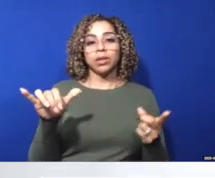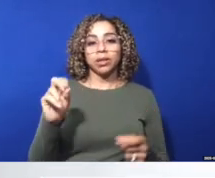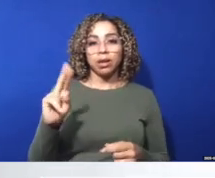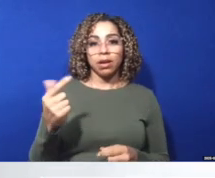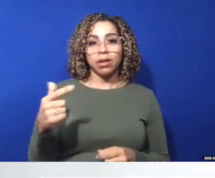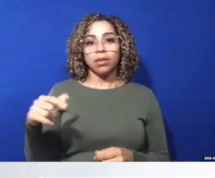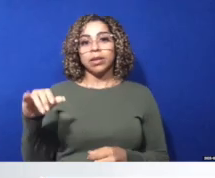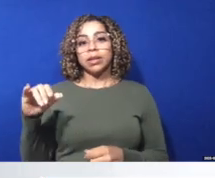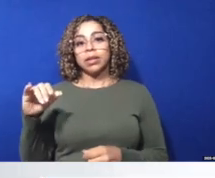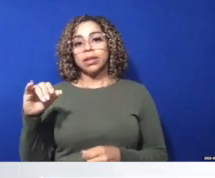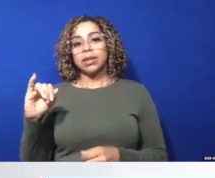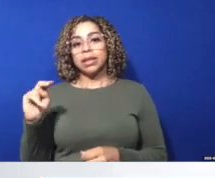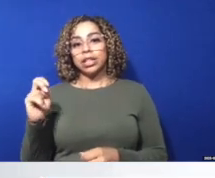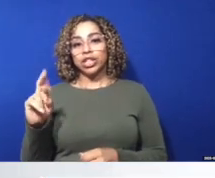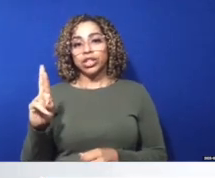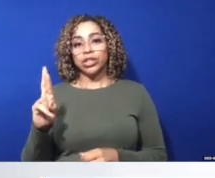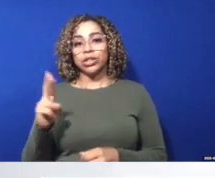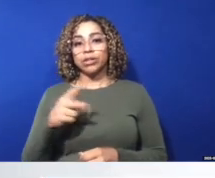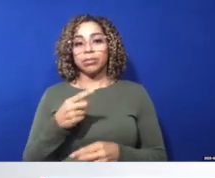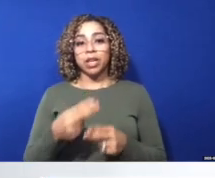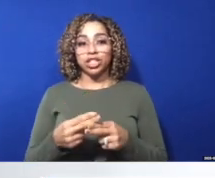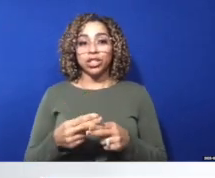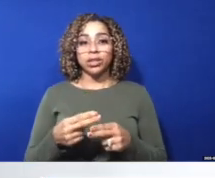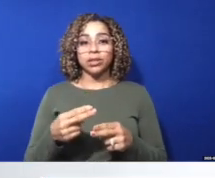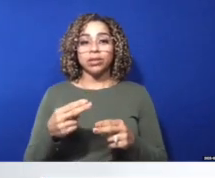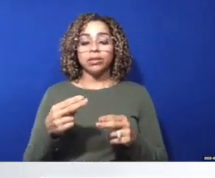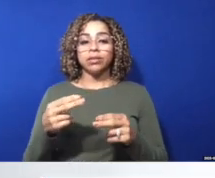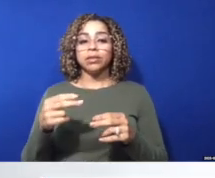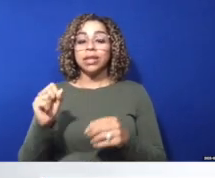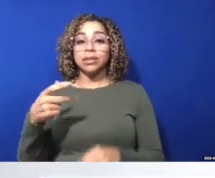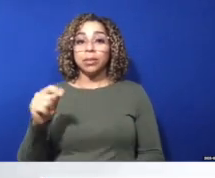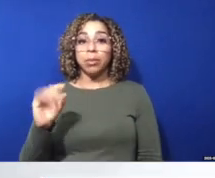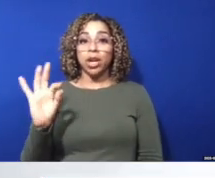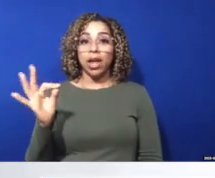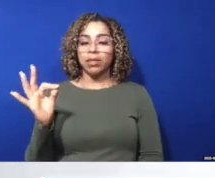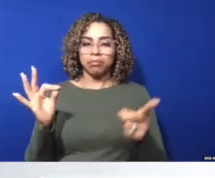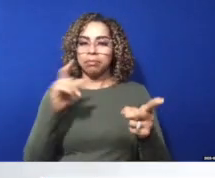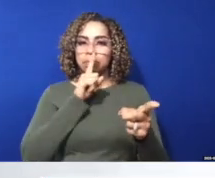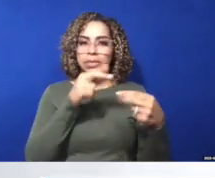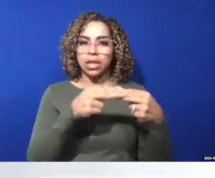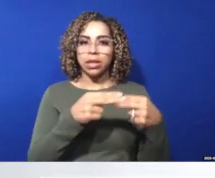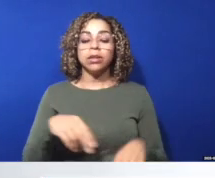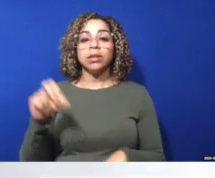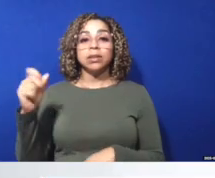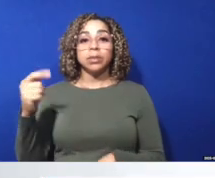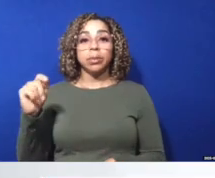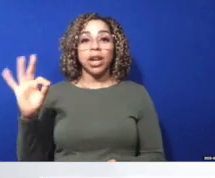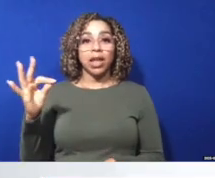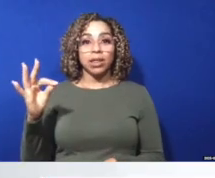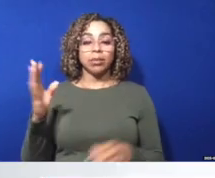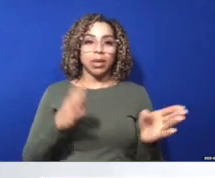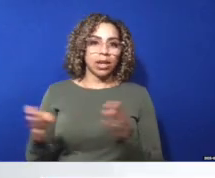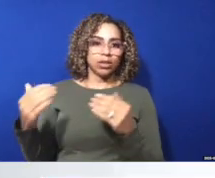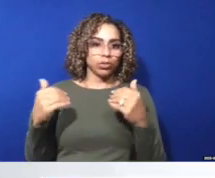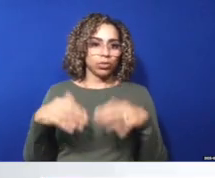so it's not on the slide, it's like hot off the presses. September 9th, we're planning to have an HVIP